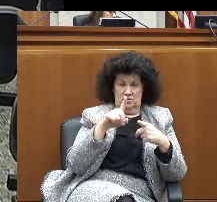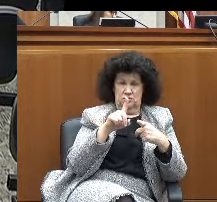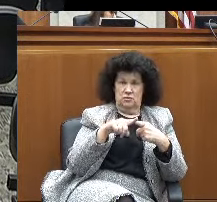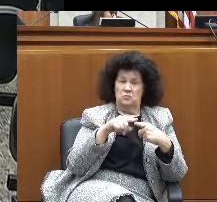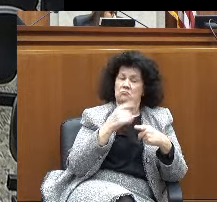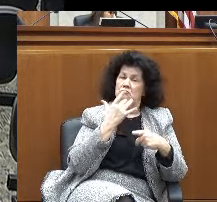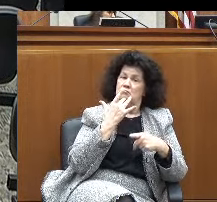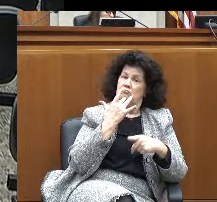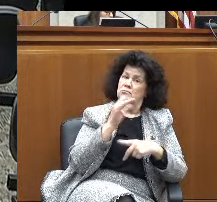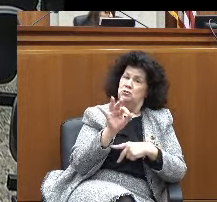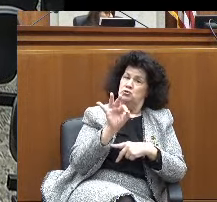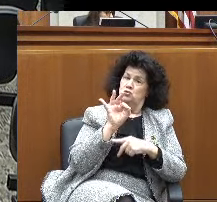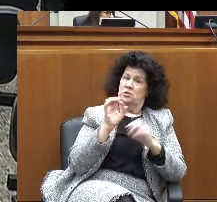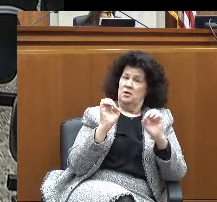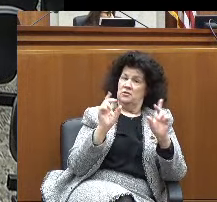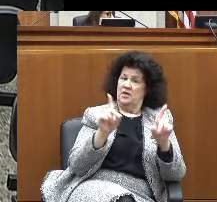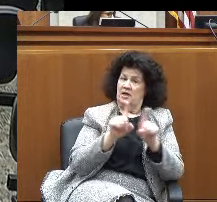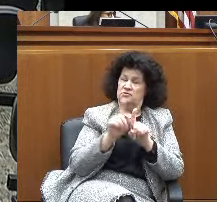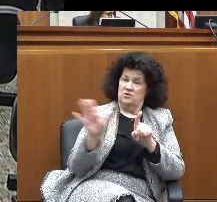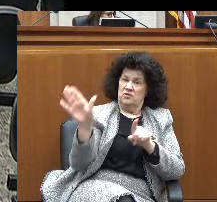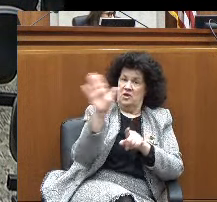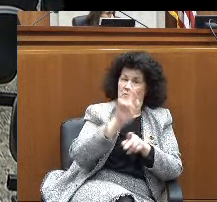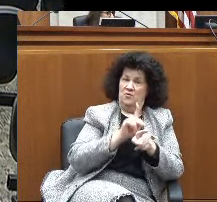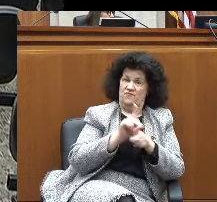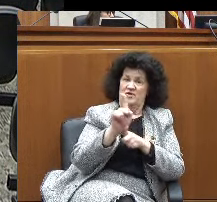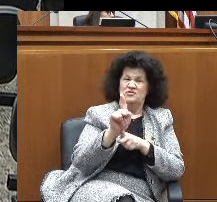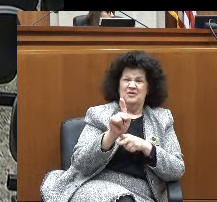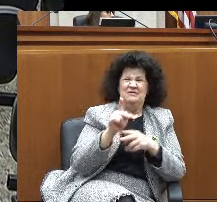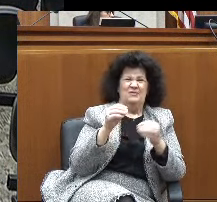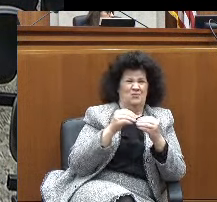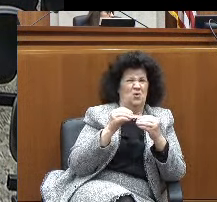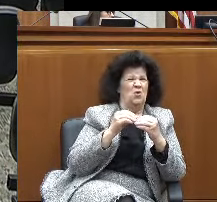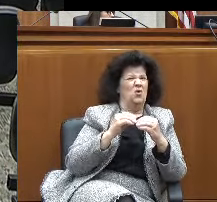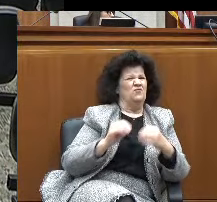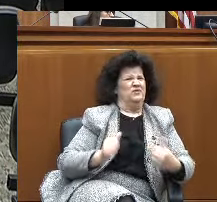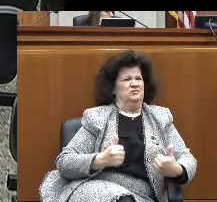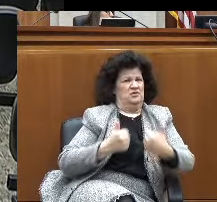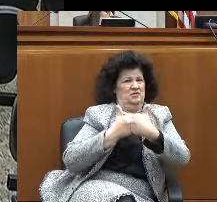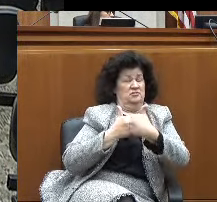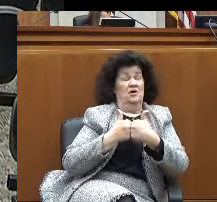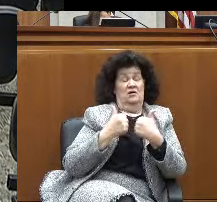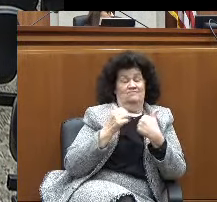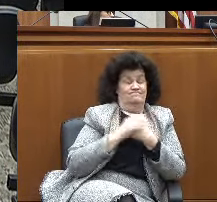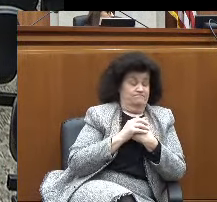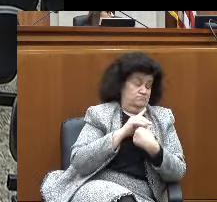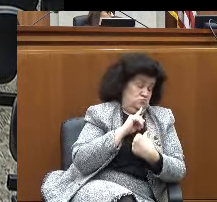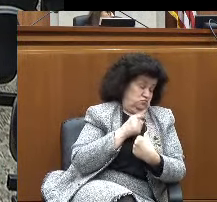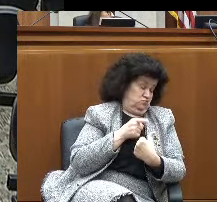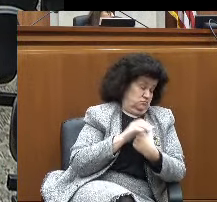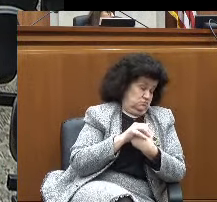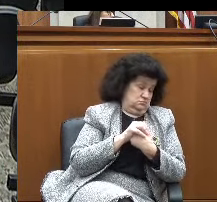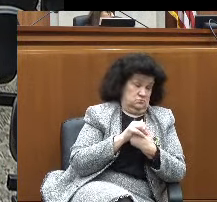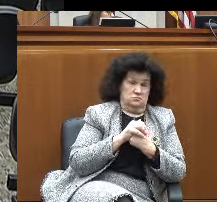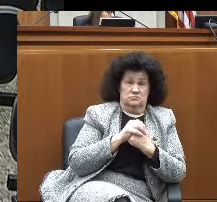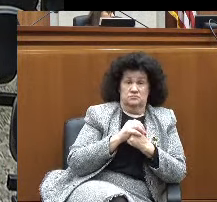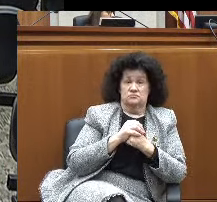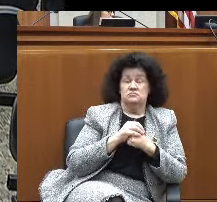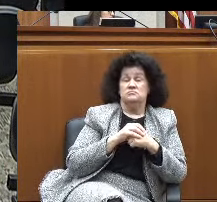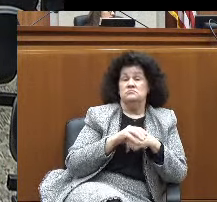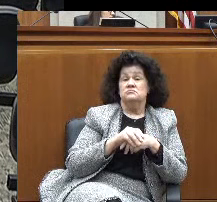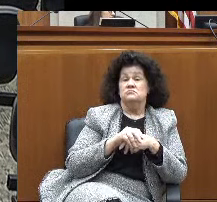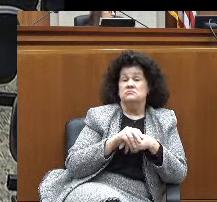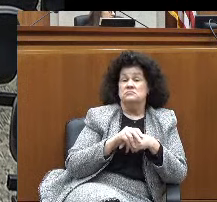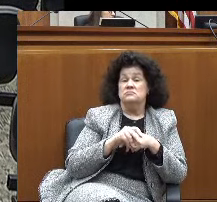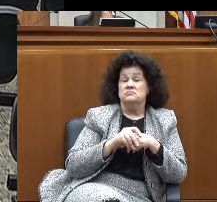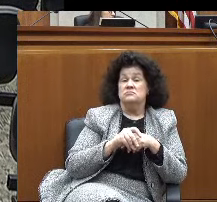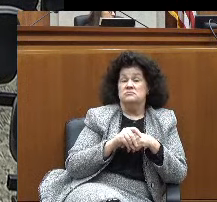education as a profession is getting more and more difficult. And the biggest things that I hear, is being resigned for personal